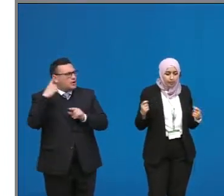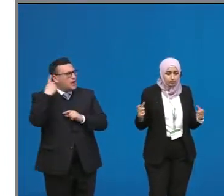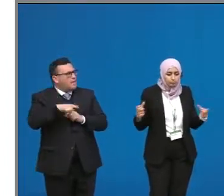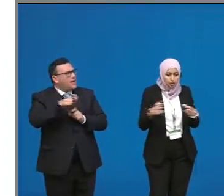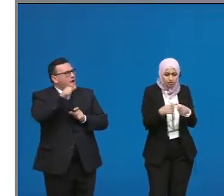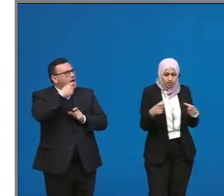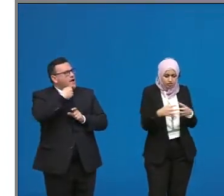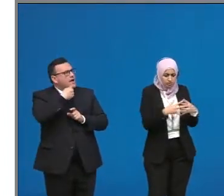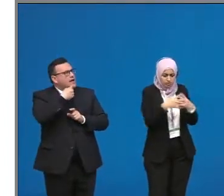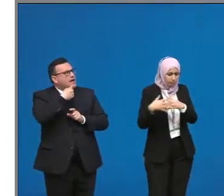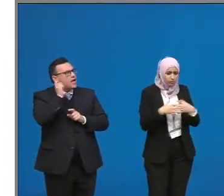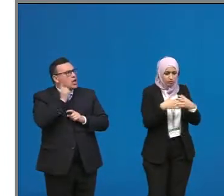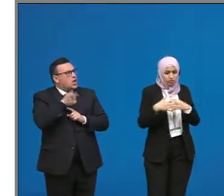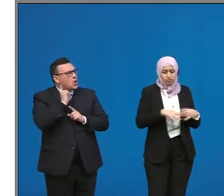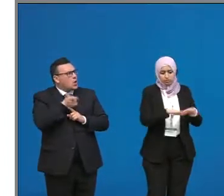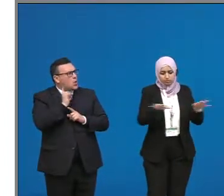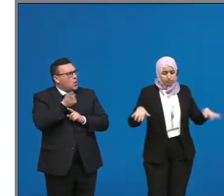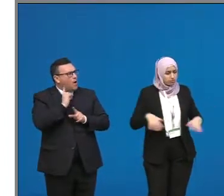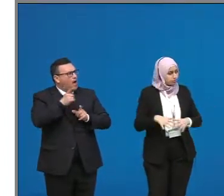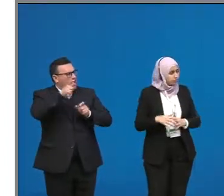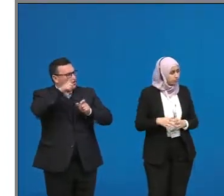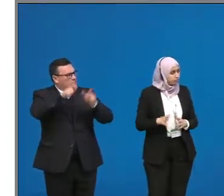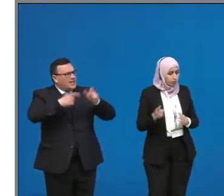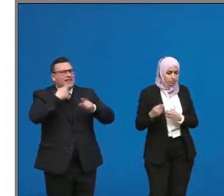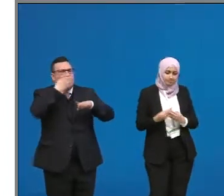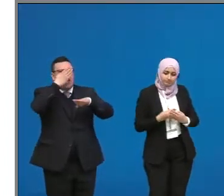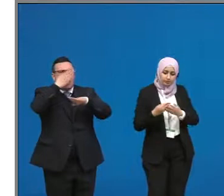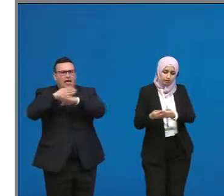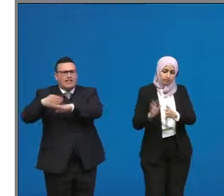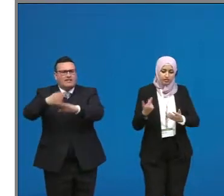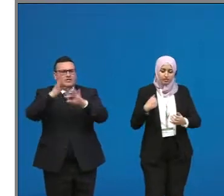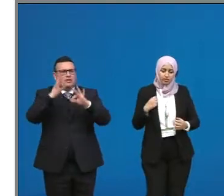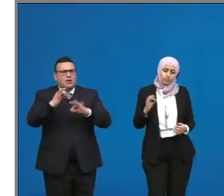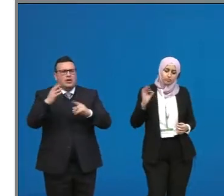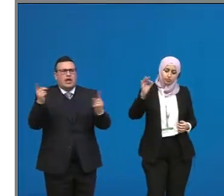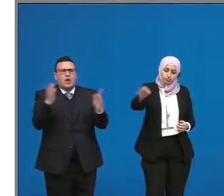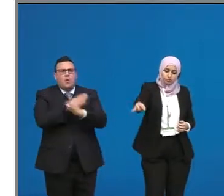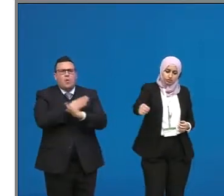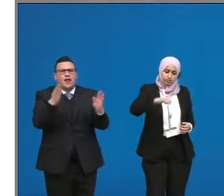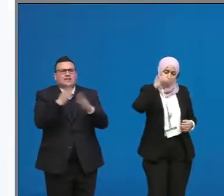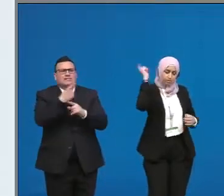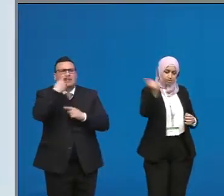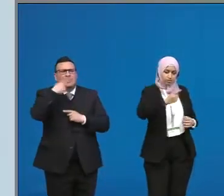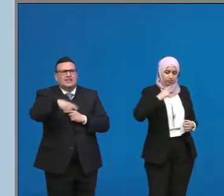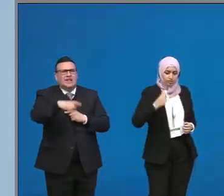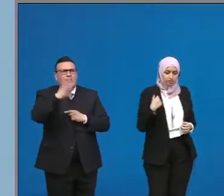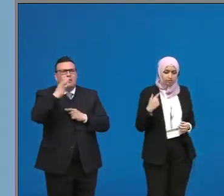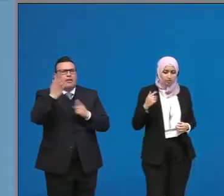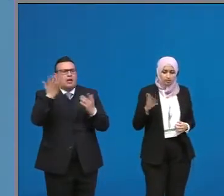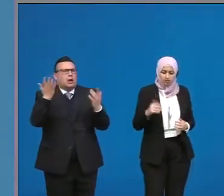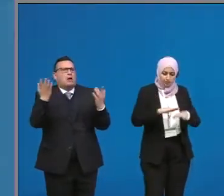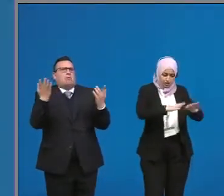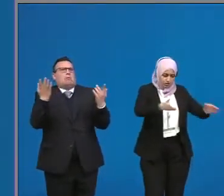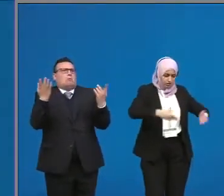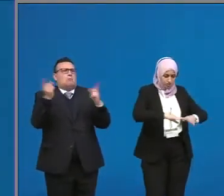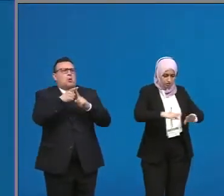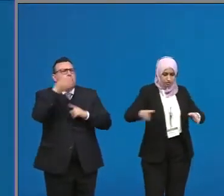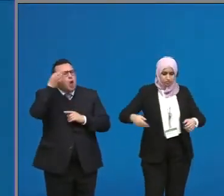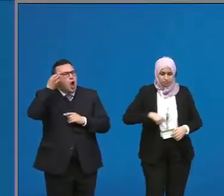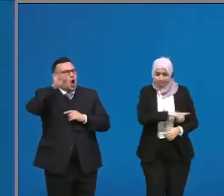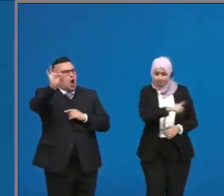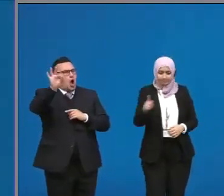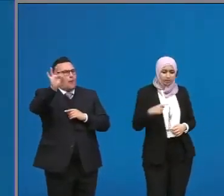universal accessibility through devices, anytime, anywhere, and propose